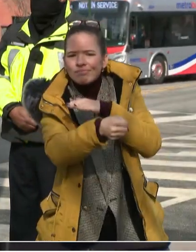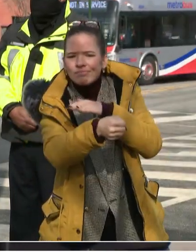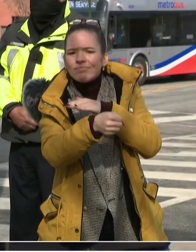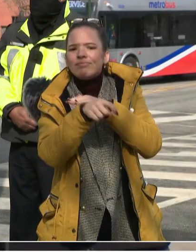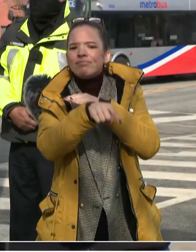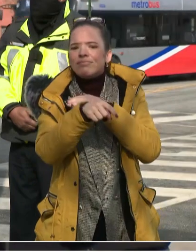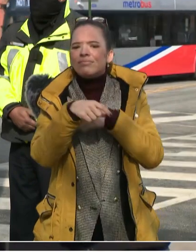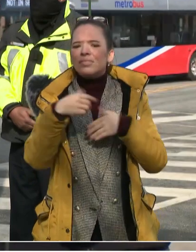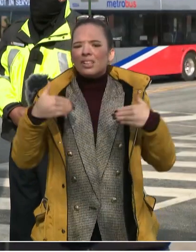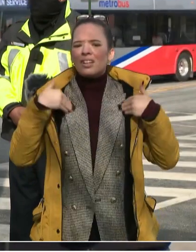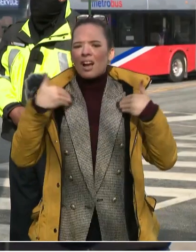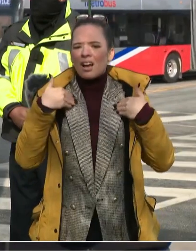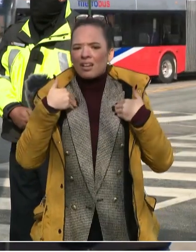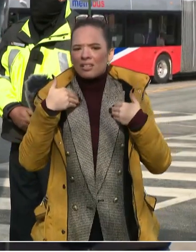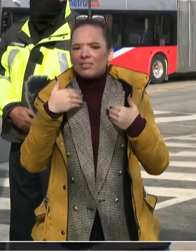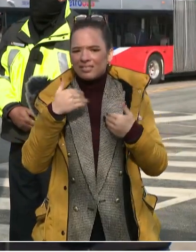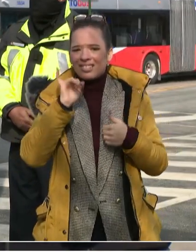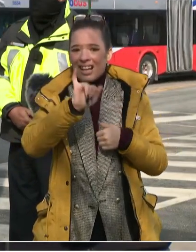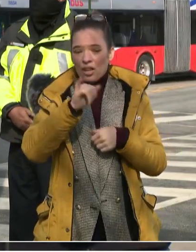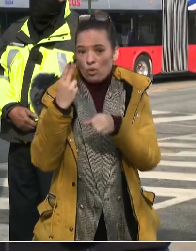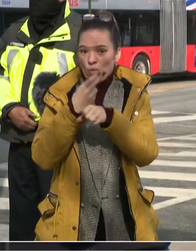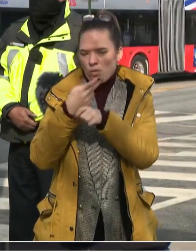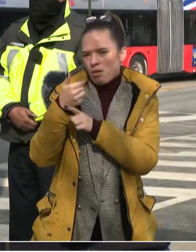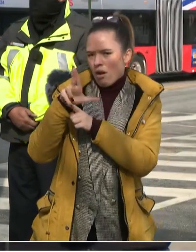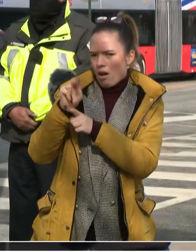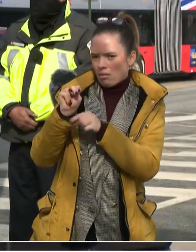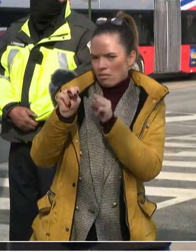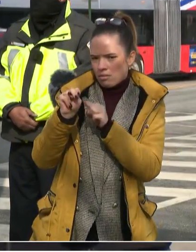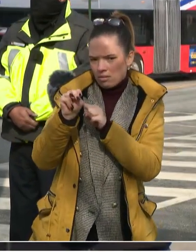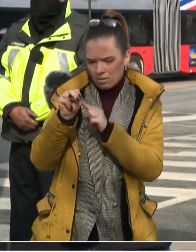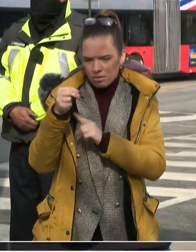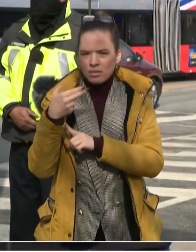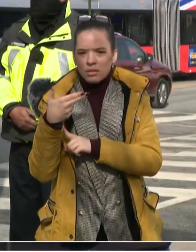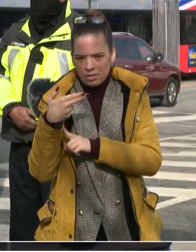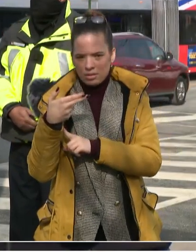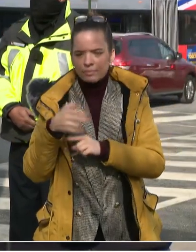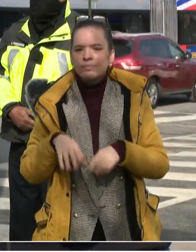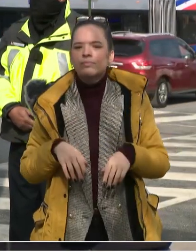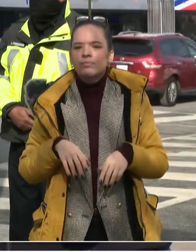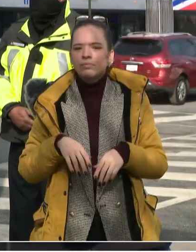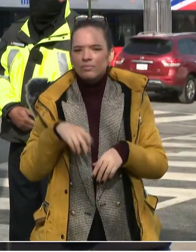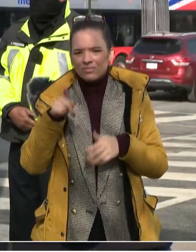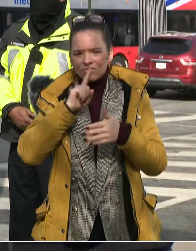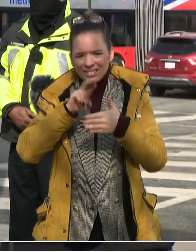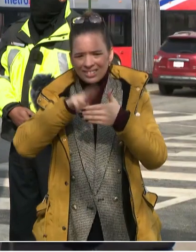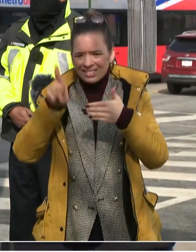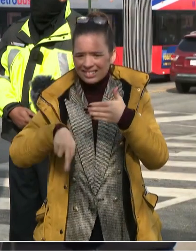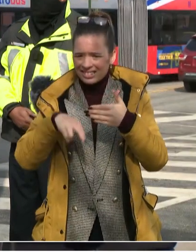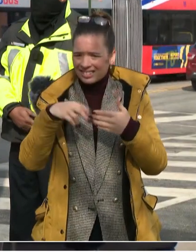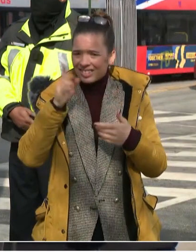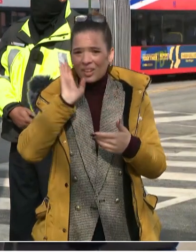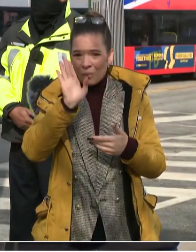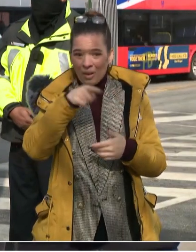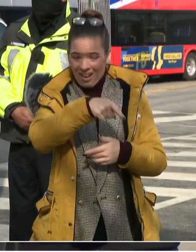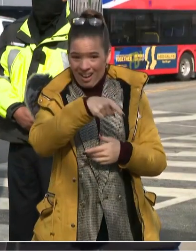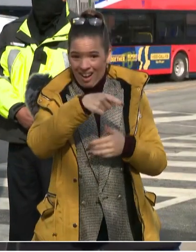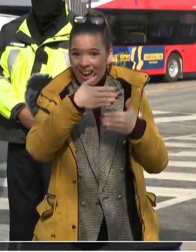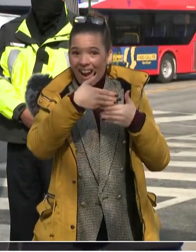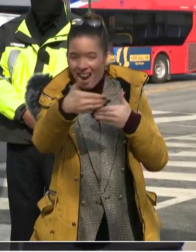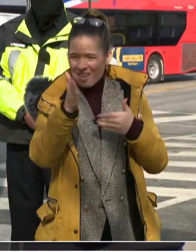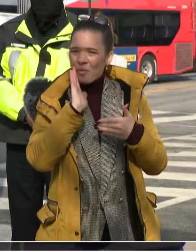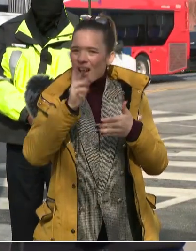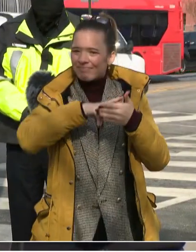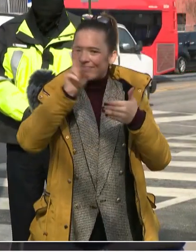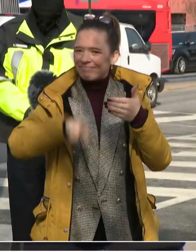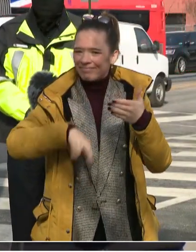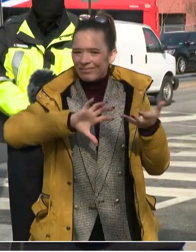young people use guns, that the outcomes we know can be tragic, and we have to prosecute and hold young people